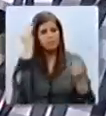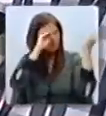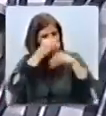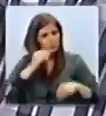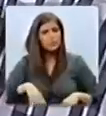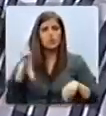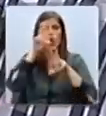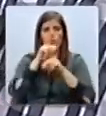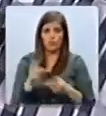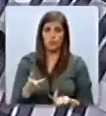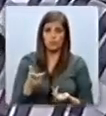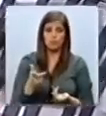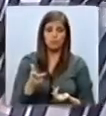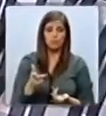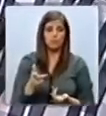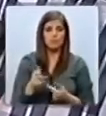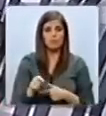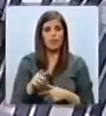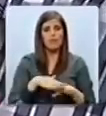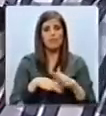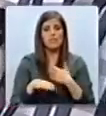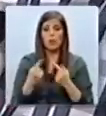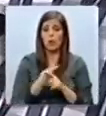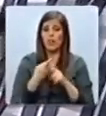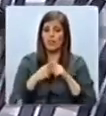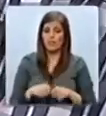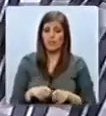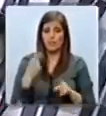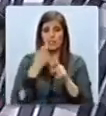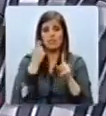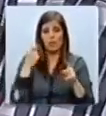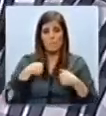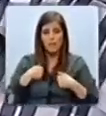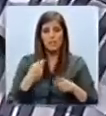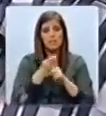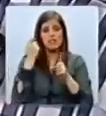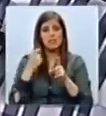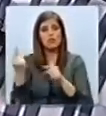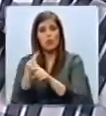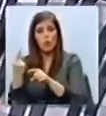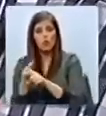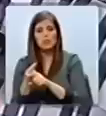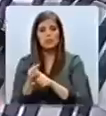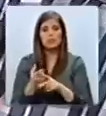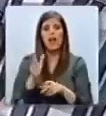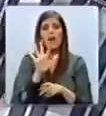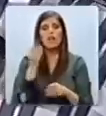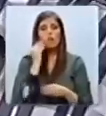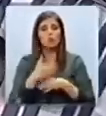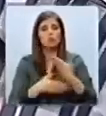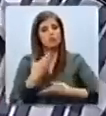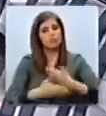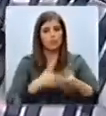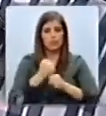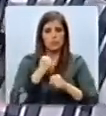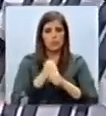that are creative, that can make a difference and challenge me, challenge the product, challenge the way we work and make a